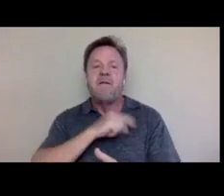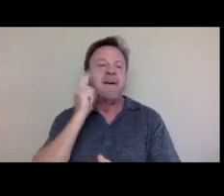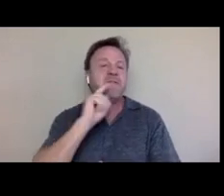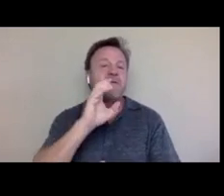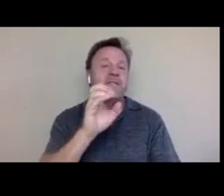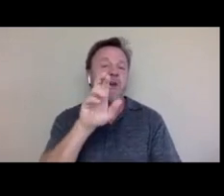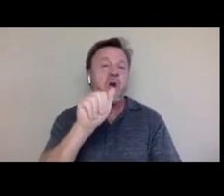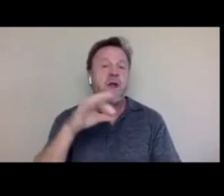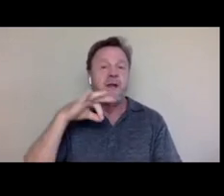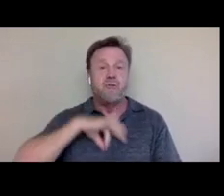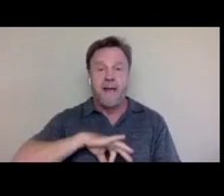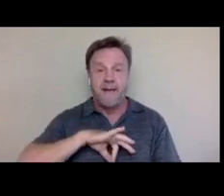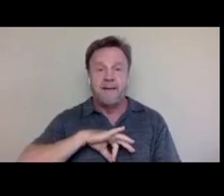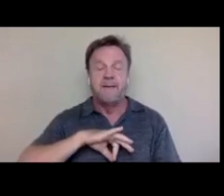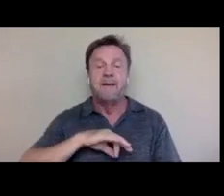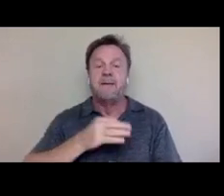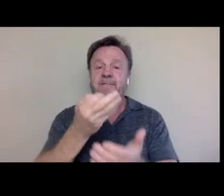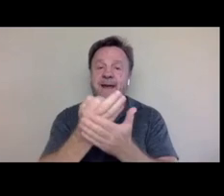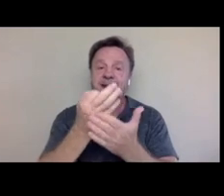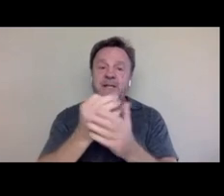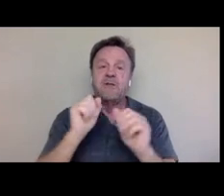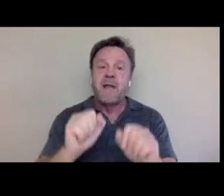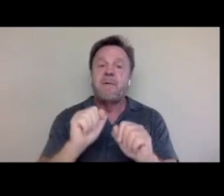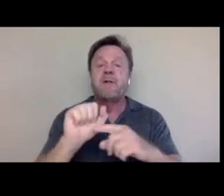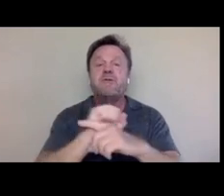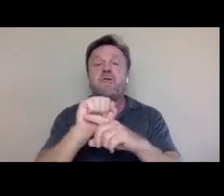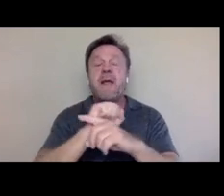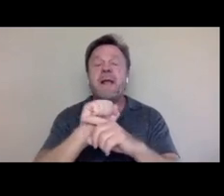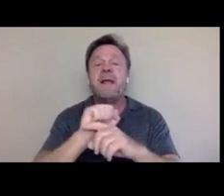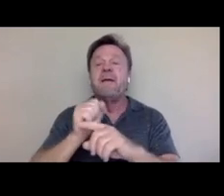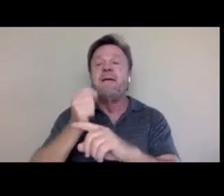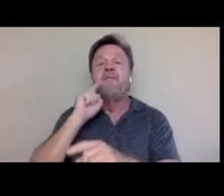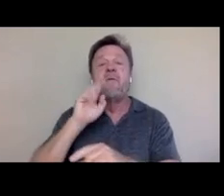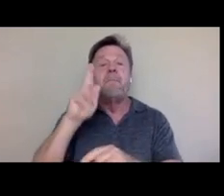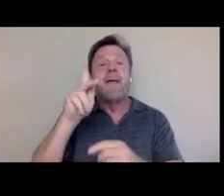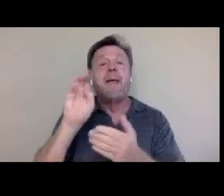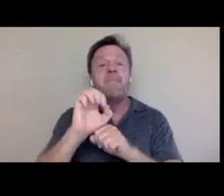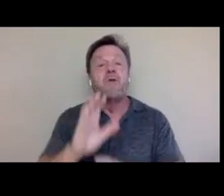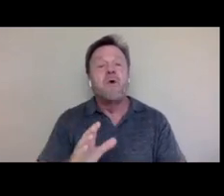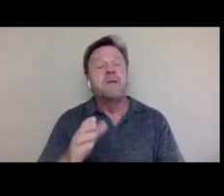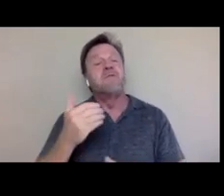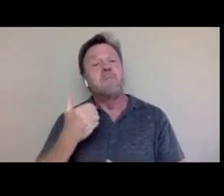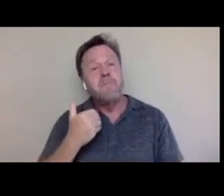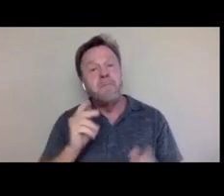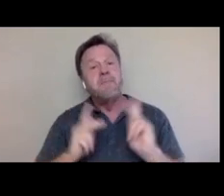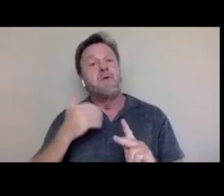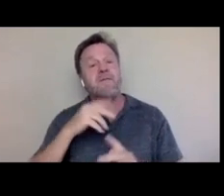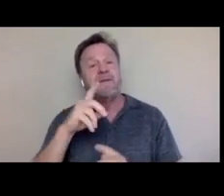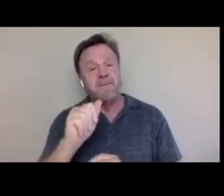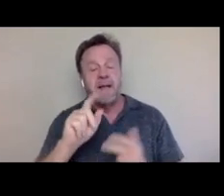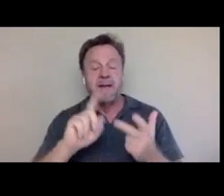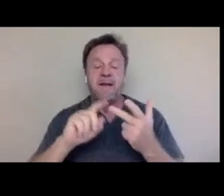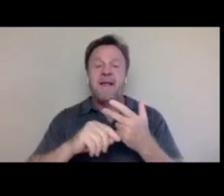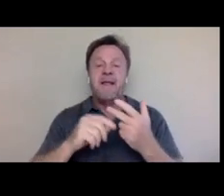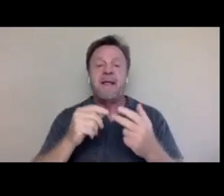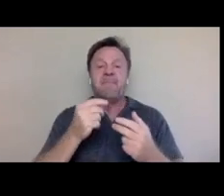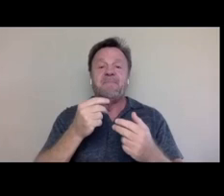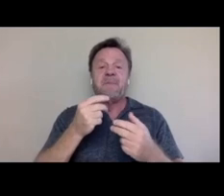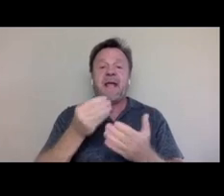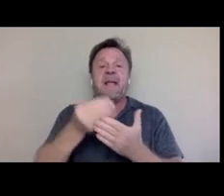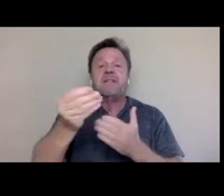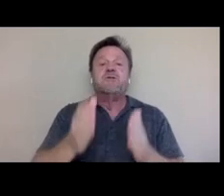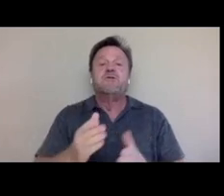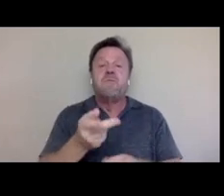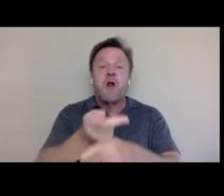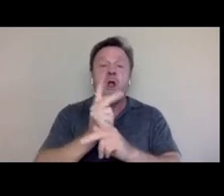credit, financial capability training by bank employees for people with disabilities, consumer loans for households